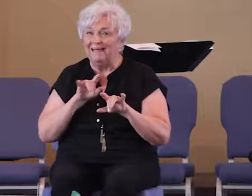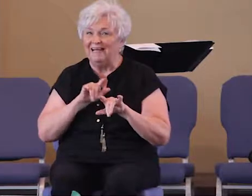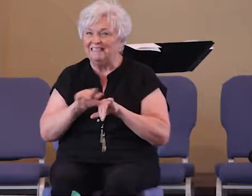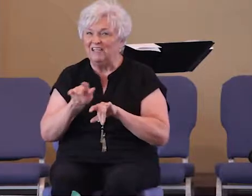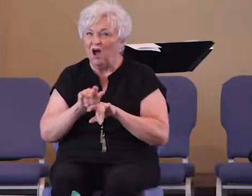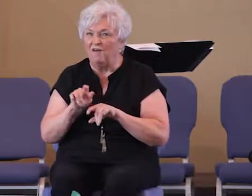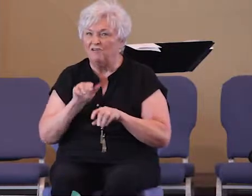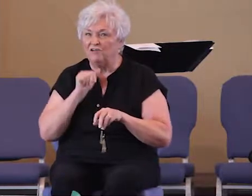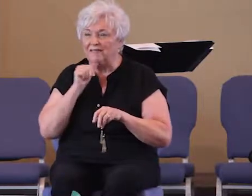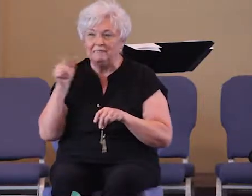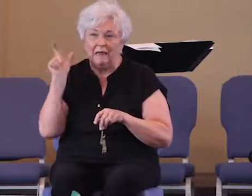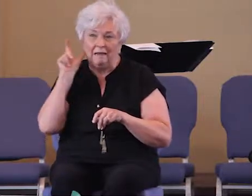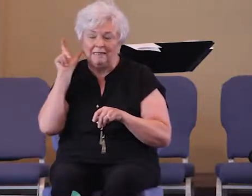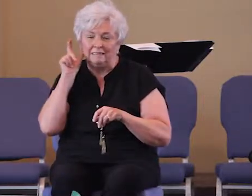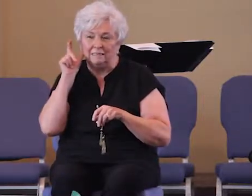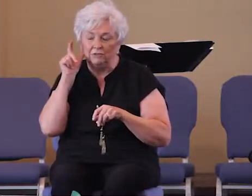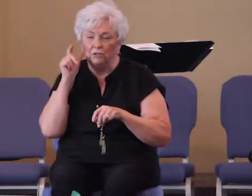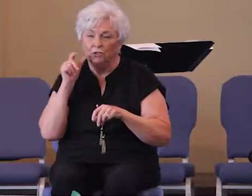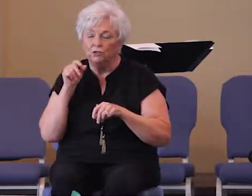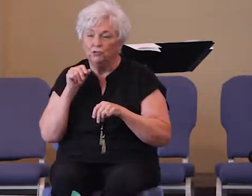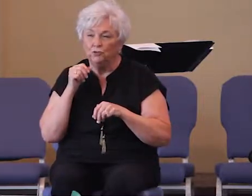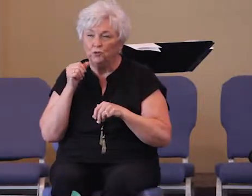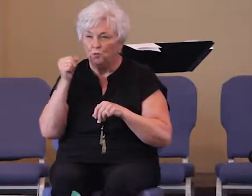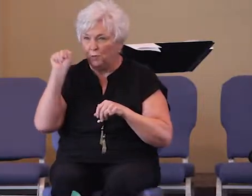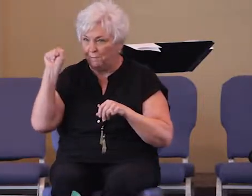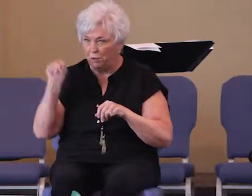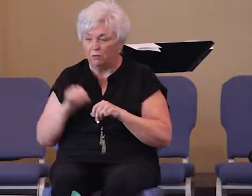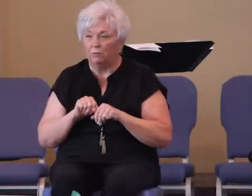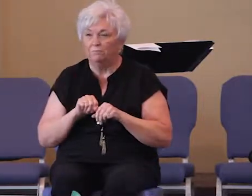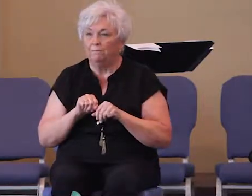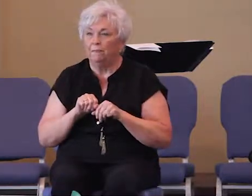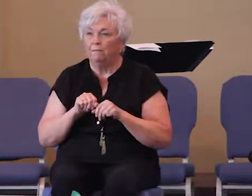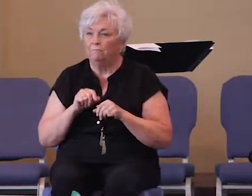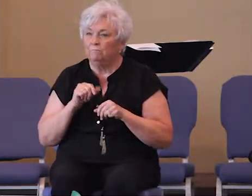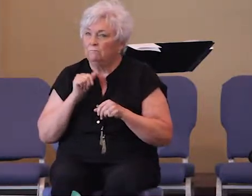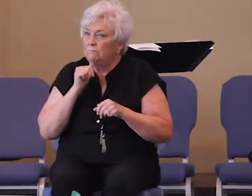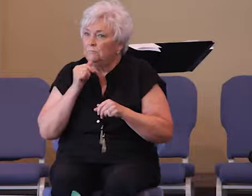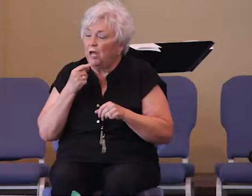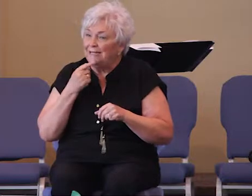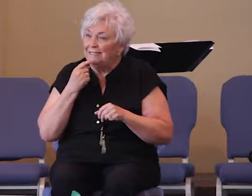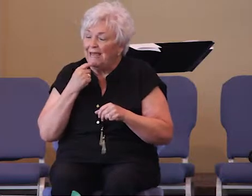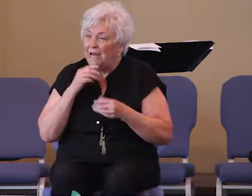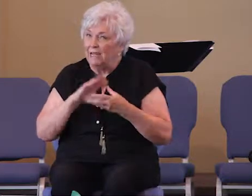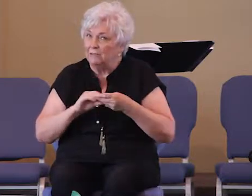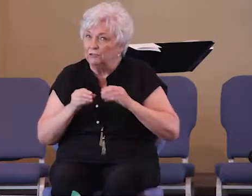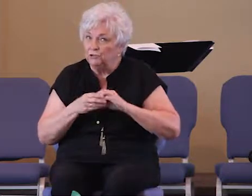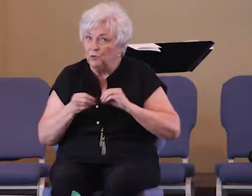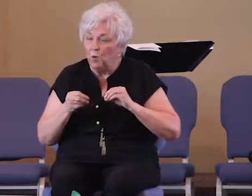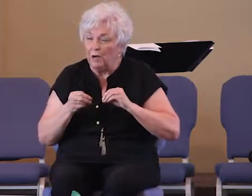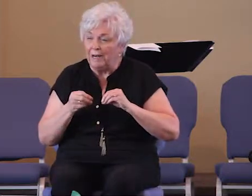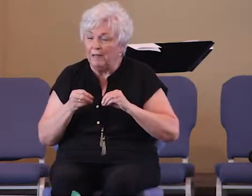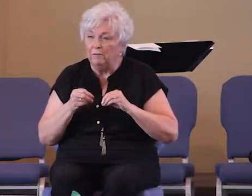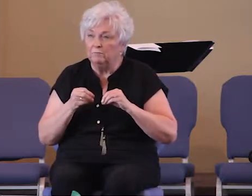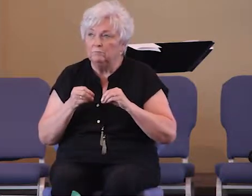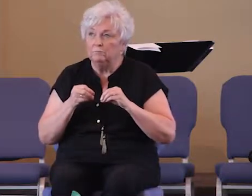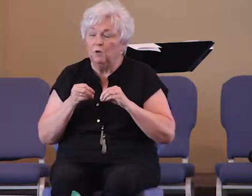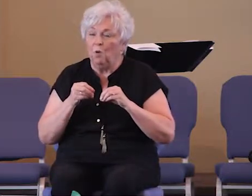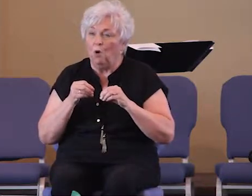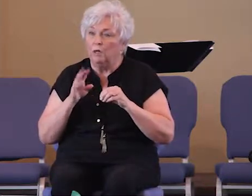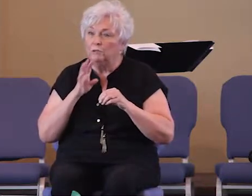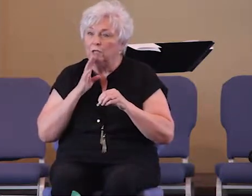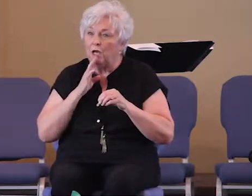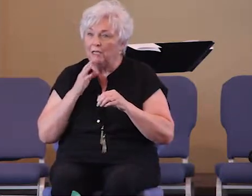rebuke. So it's not telling a story. It's not recounting history. It's